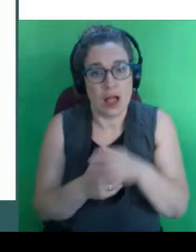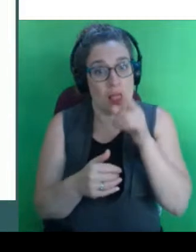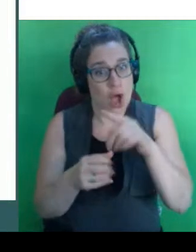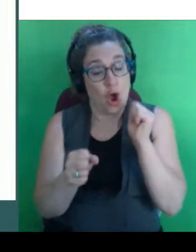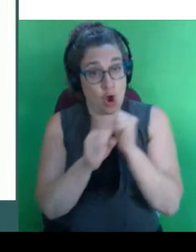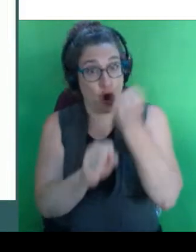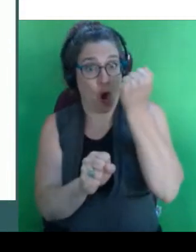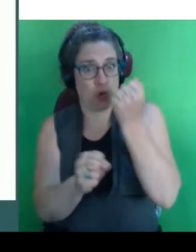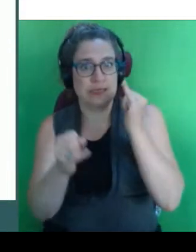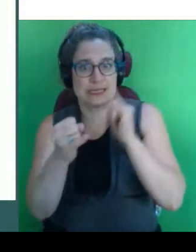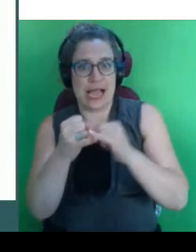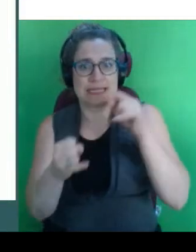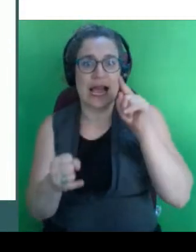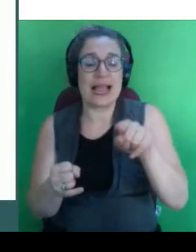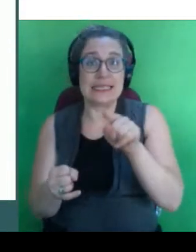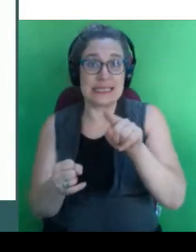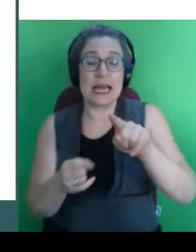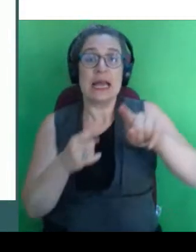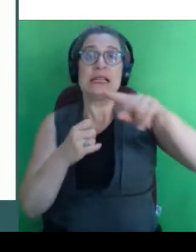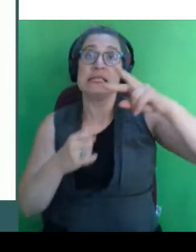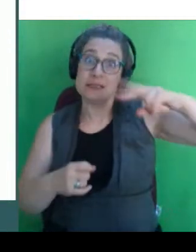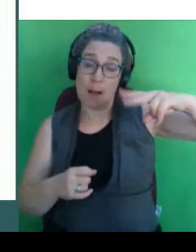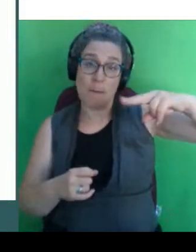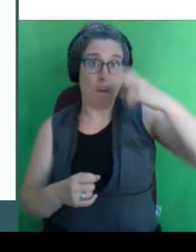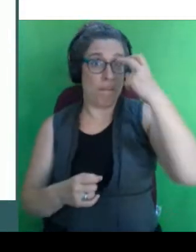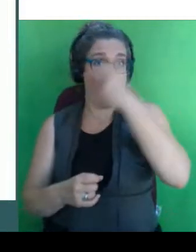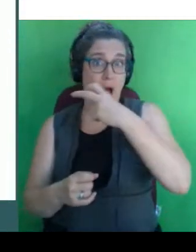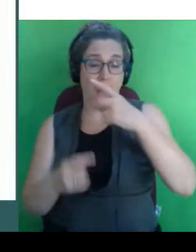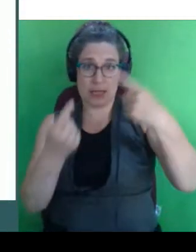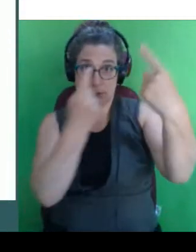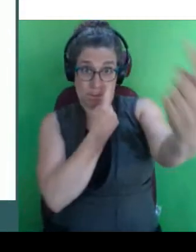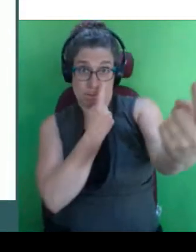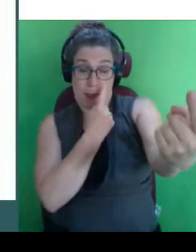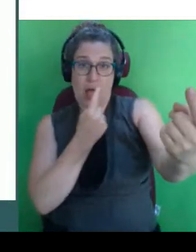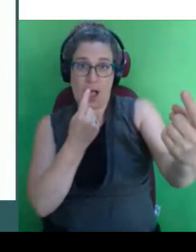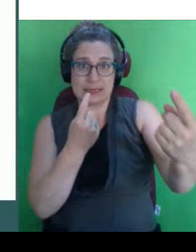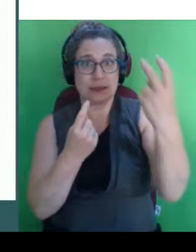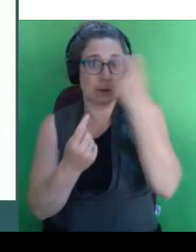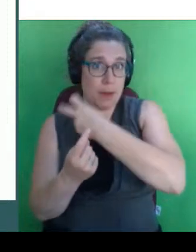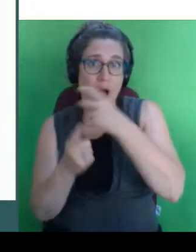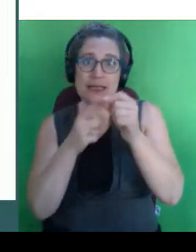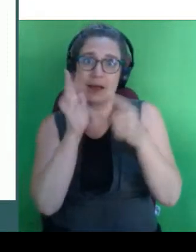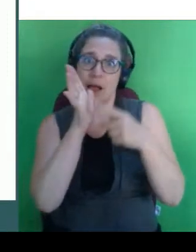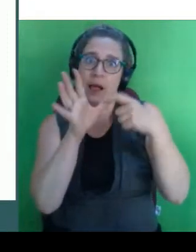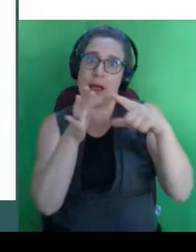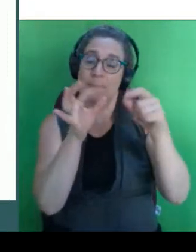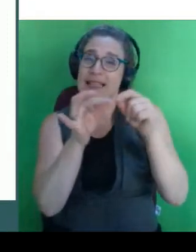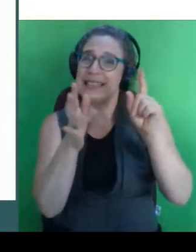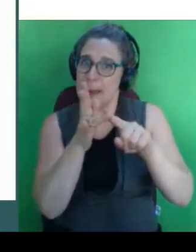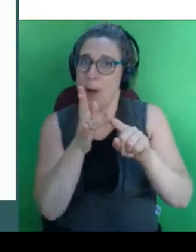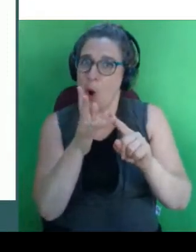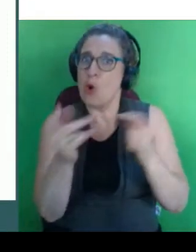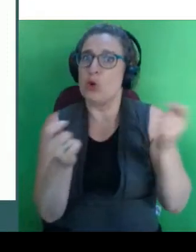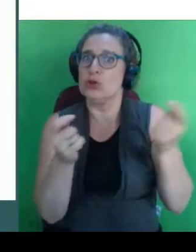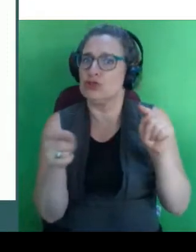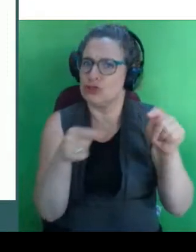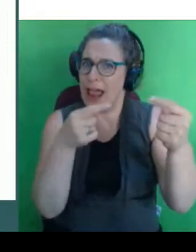double-blind placebo challenge. And it's a good test, although it's quite intensive in terms